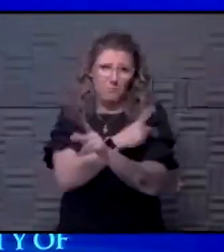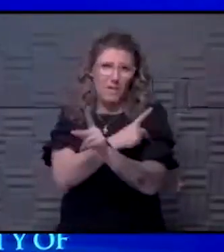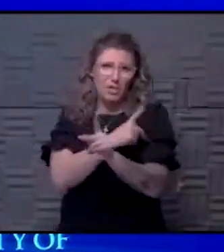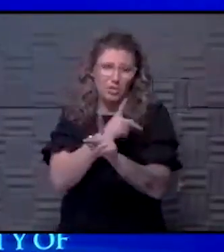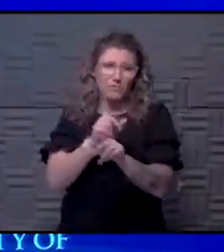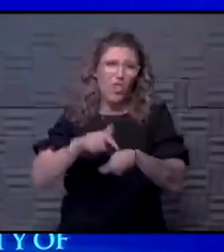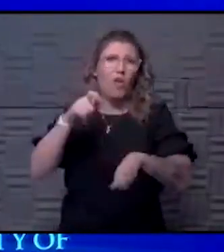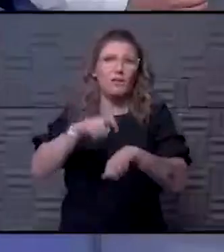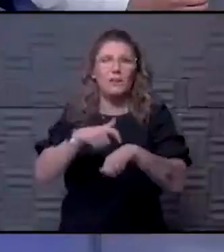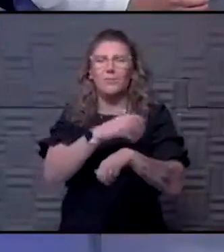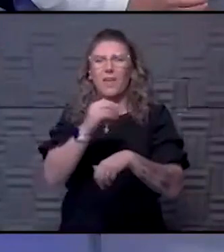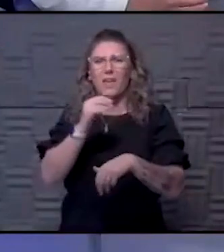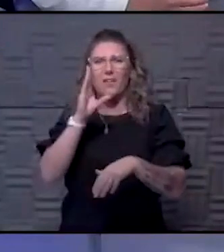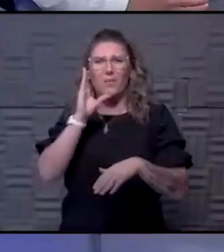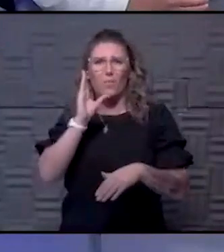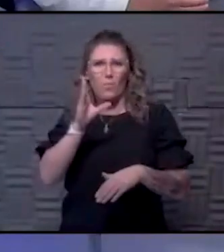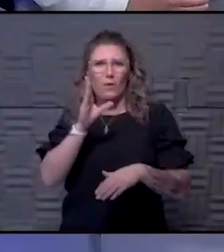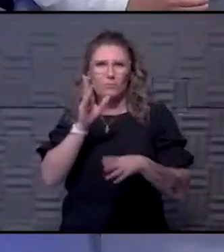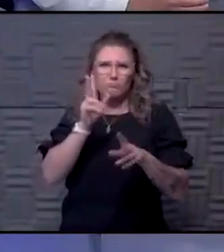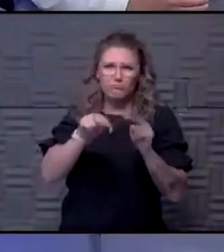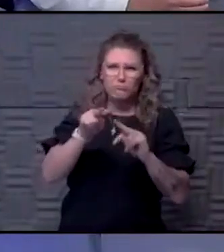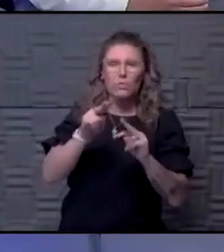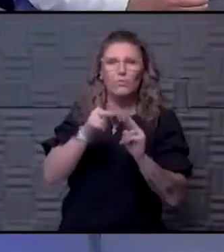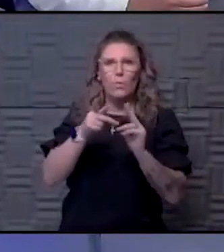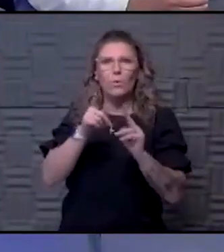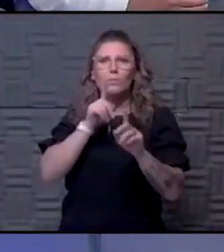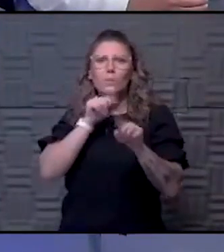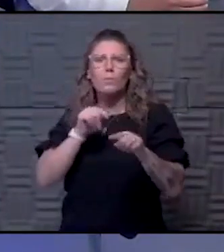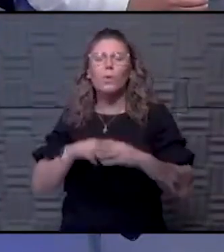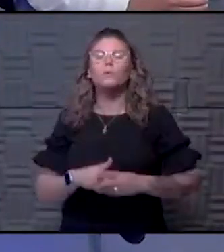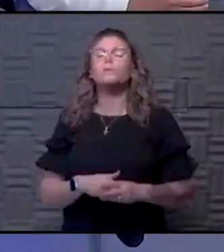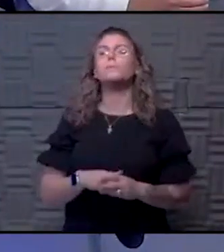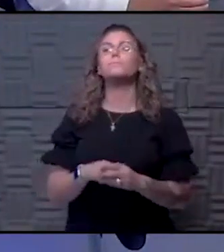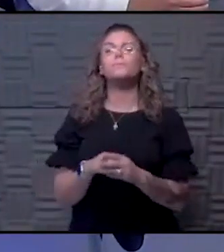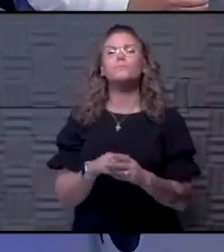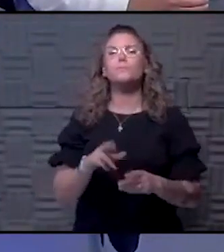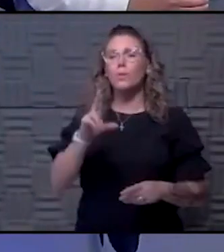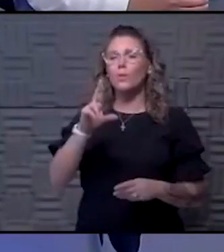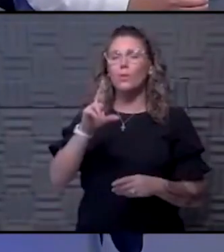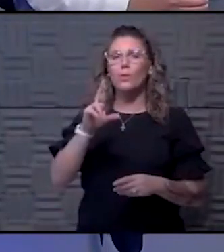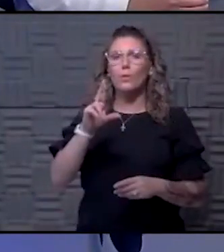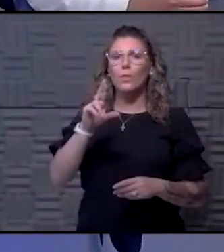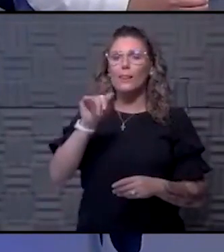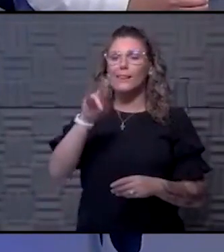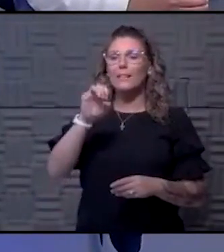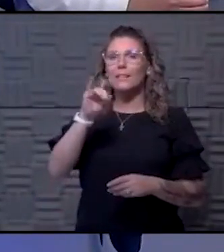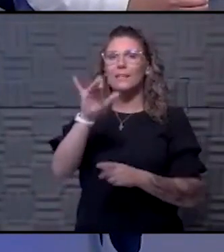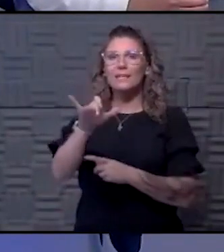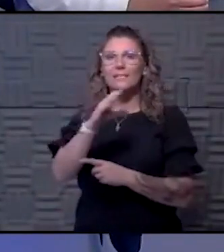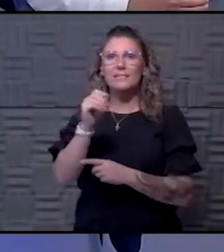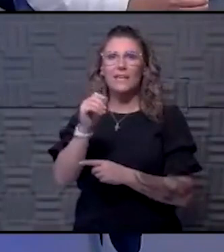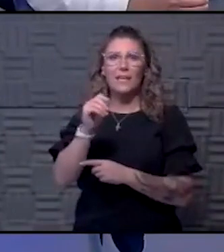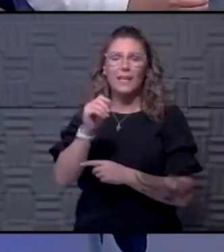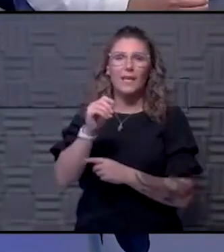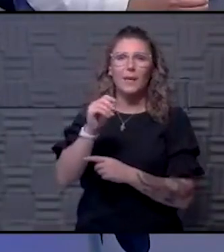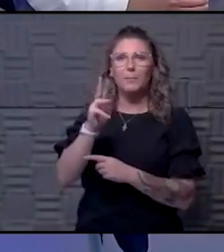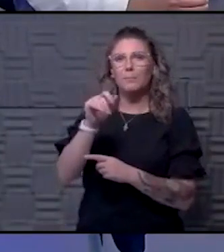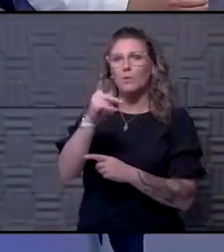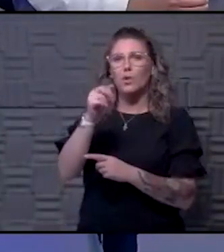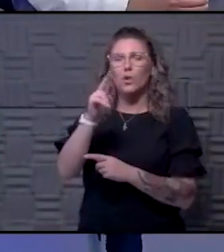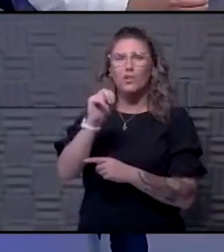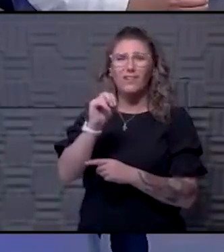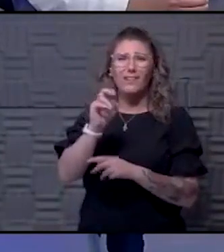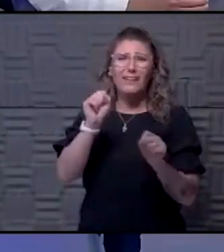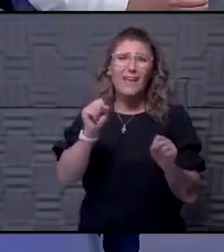certainly look for reports on that, but I haven't noticed that. But. Lindsay and Emily are both asking, can we just get one shot of Pfizer or Moderna? Is there